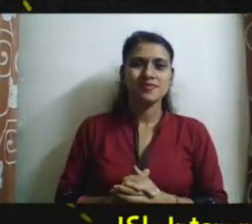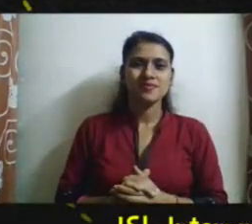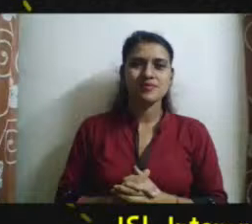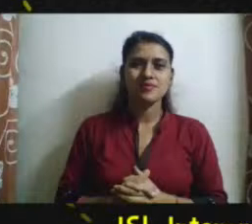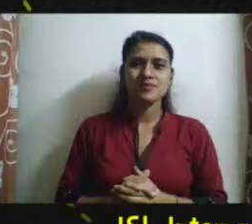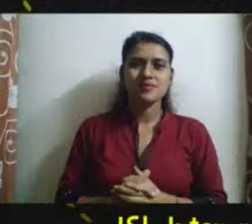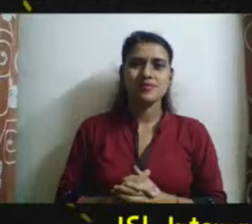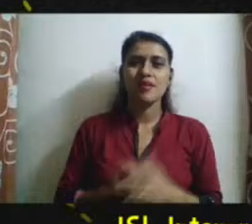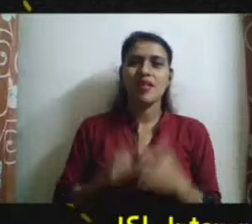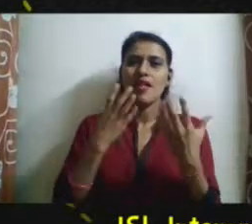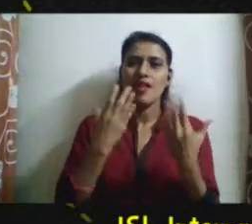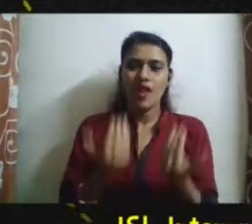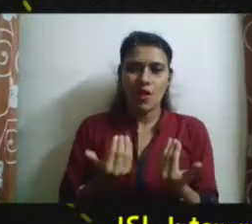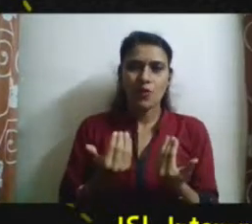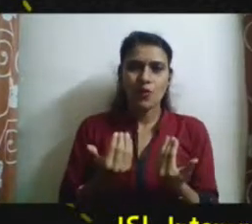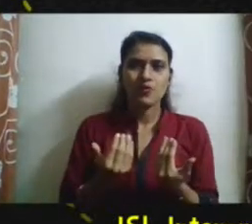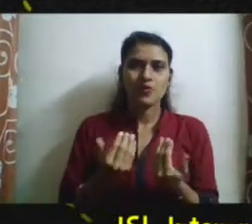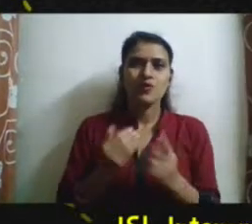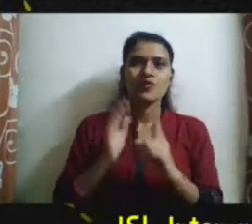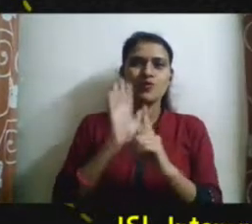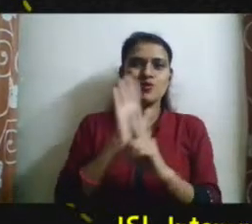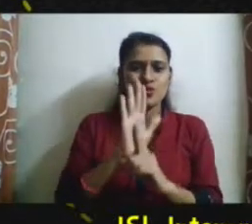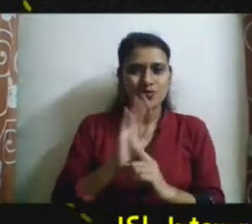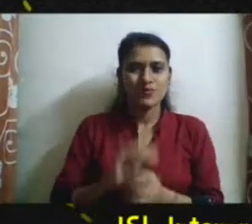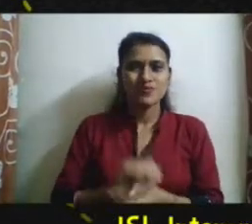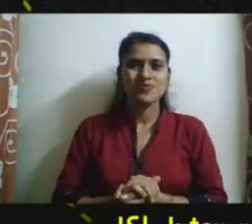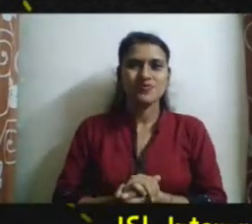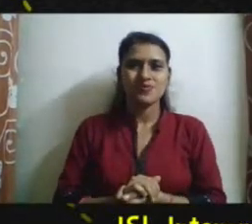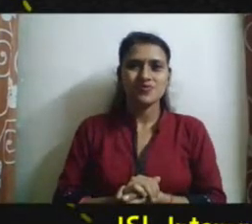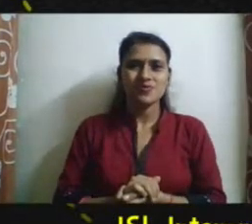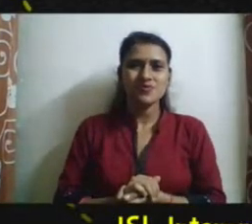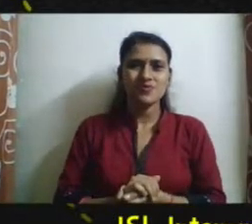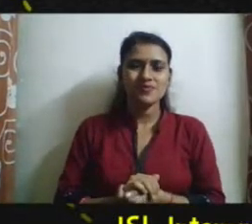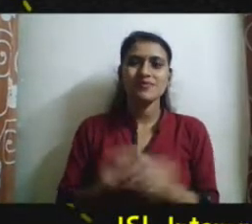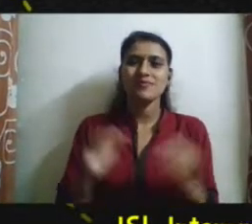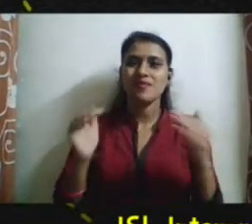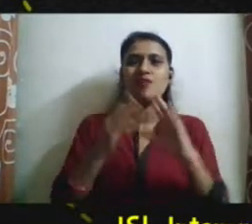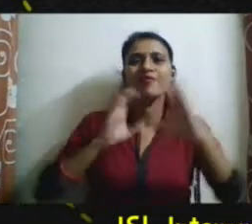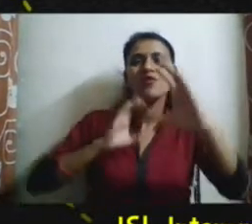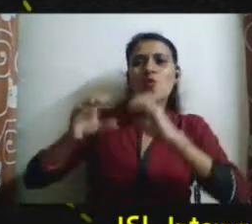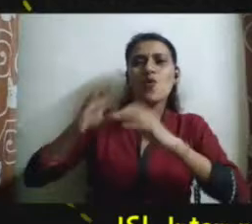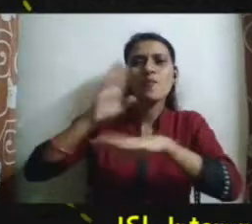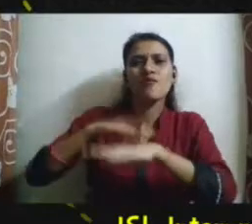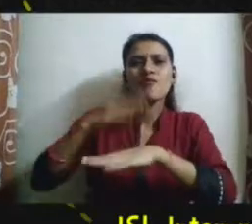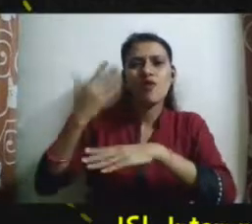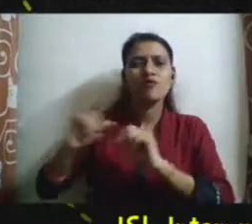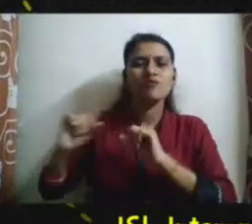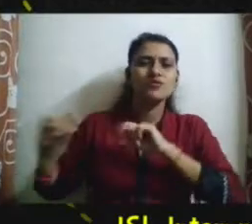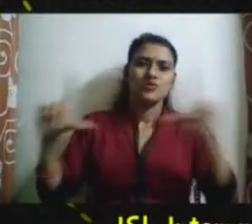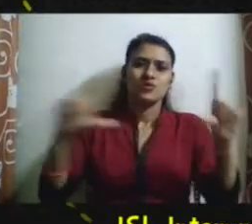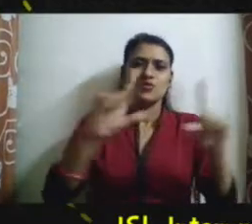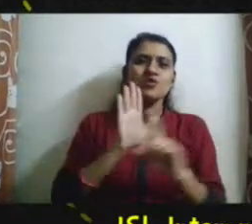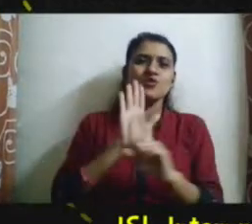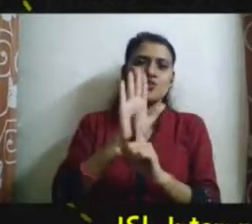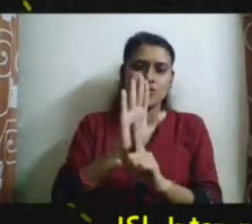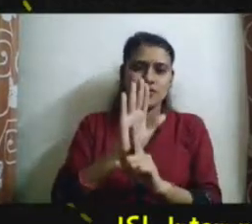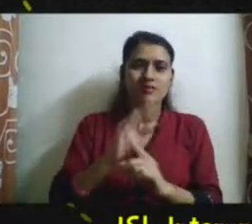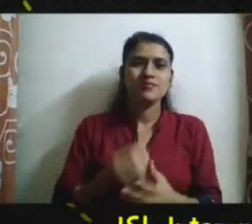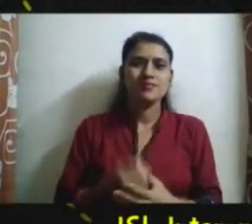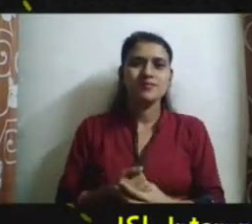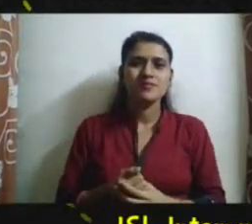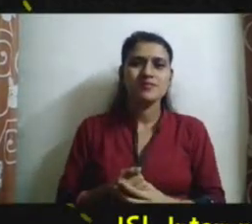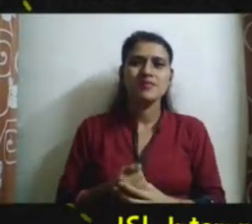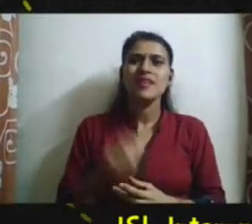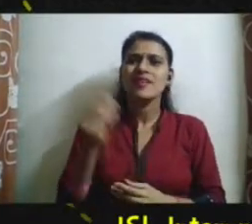to introduce, having introduced you to Shubha Mudgal, I will move us forward to the conversation. And like any, or like most good musical extravaganzas, there's